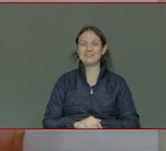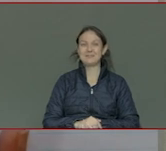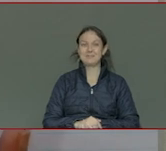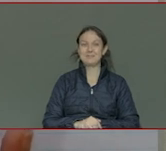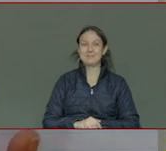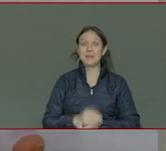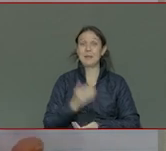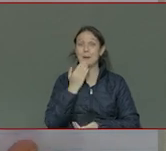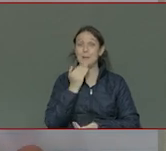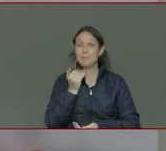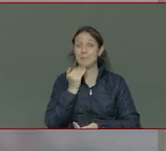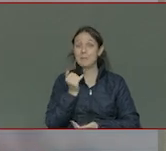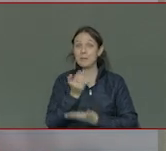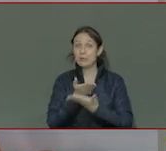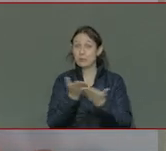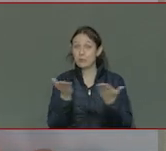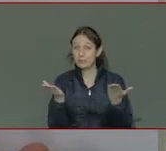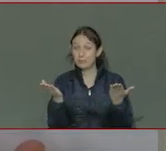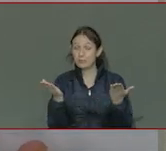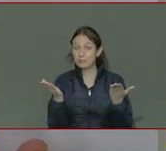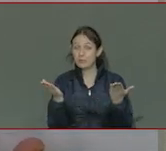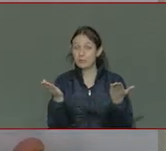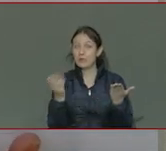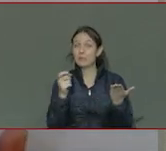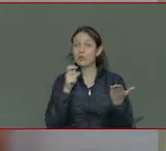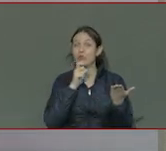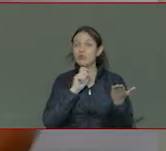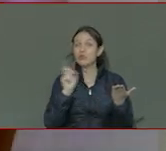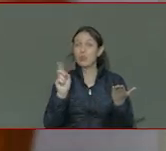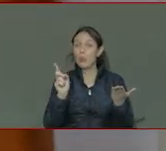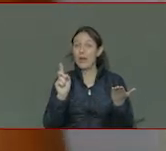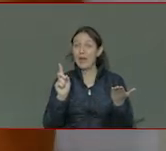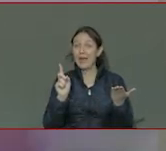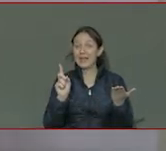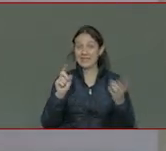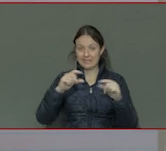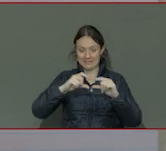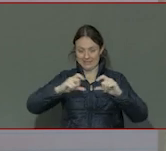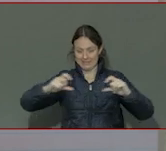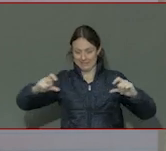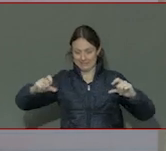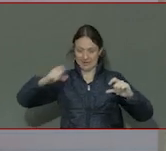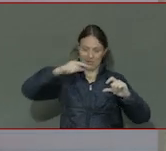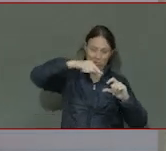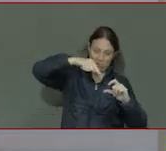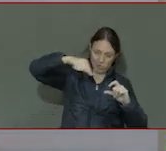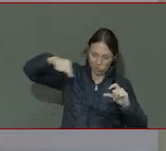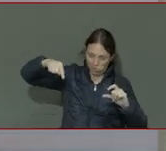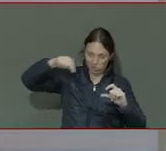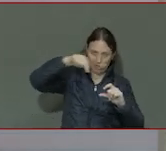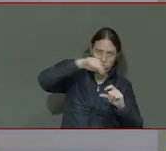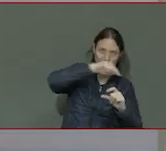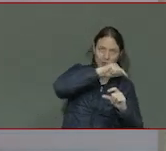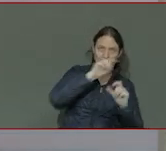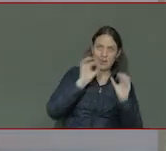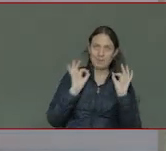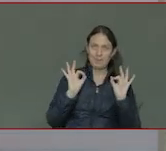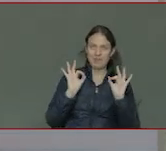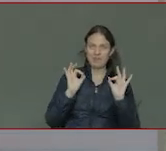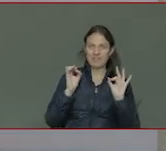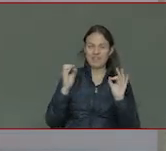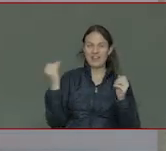And please, boys and girls, you must use a ruler. Not like me doing it freehand. Please use a